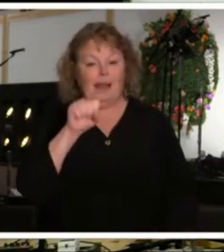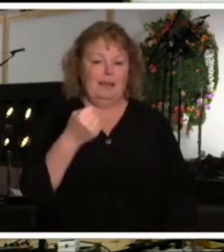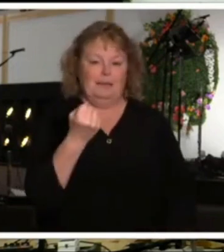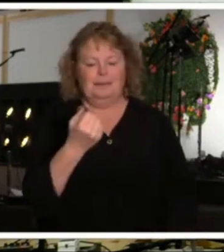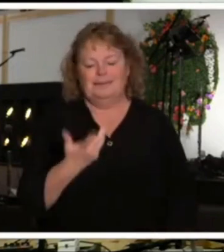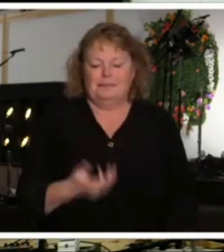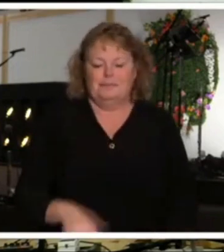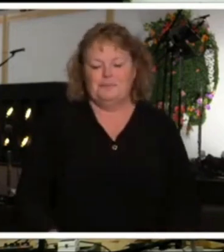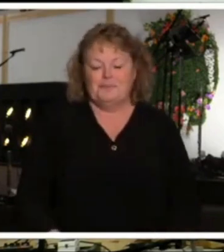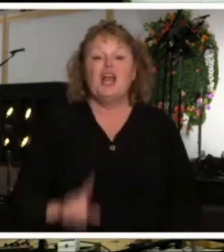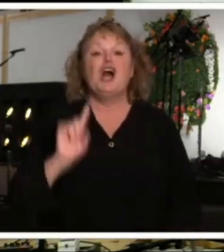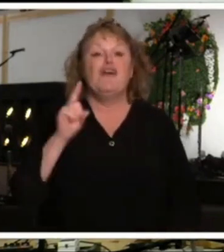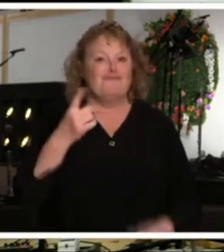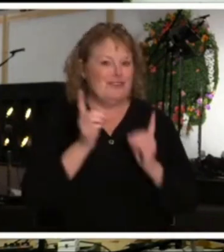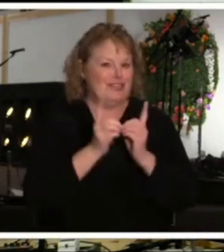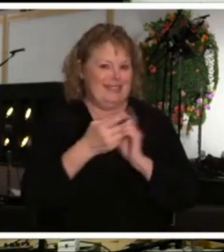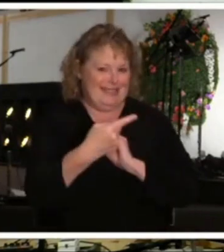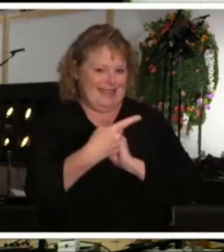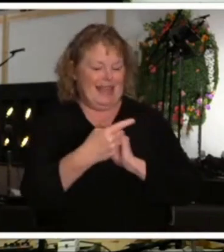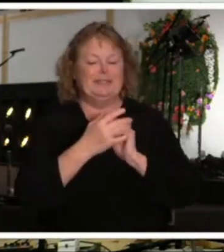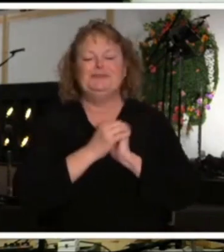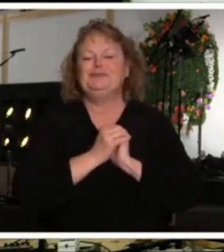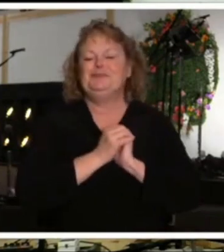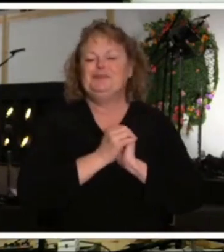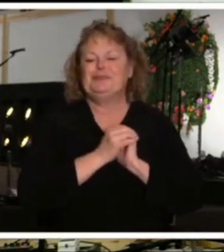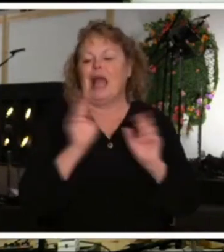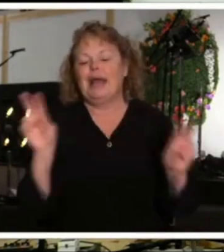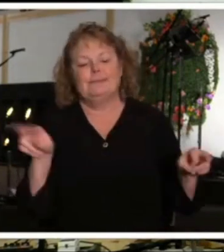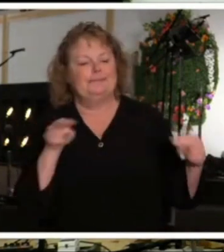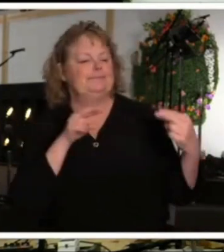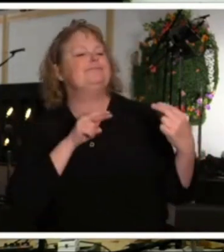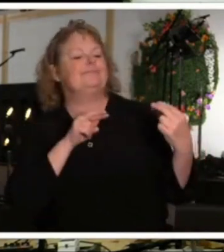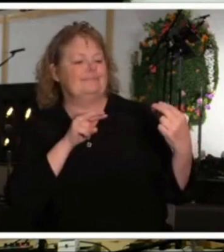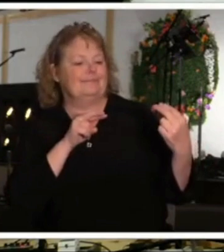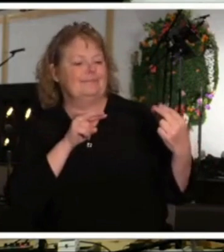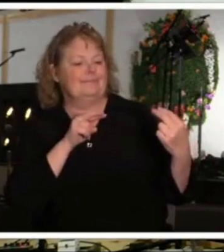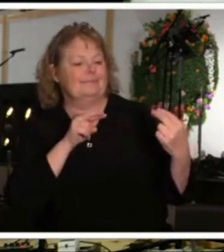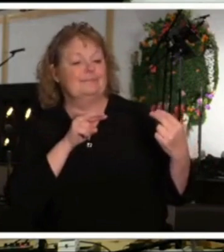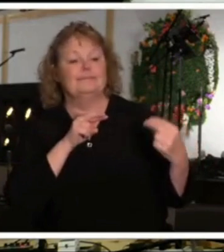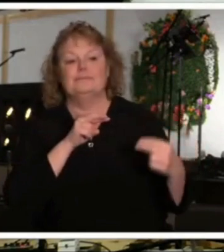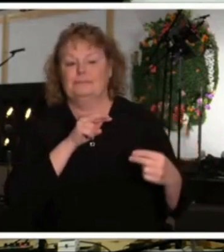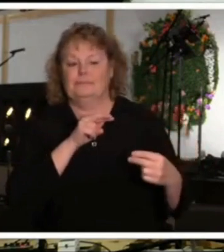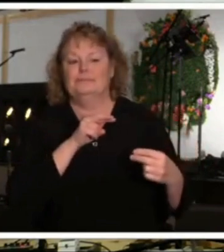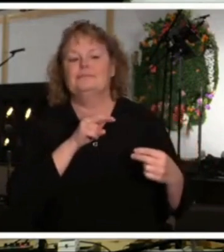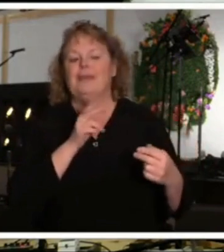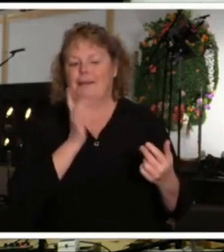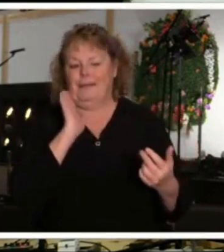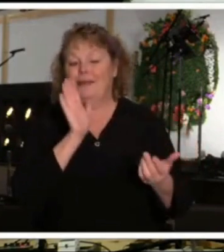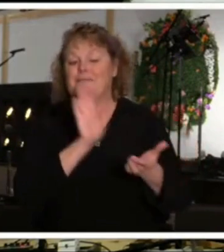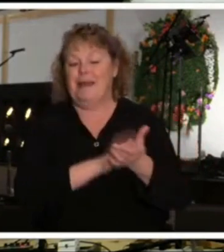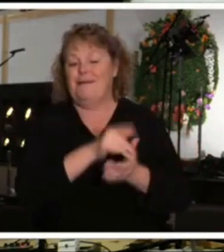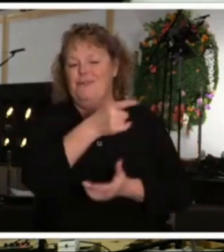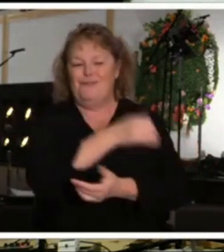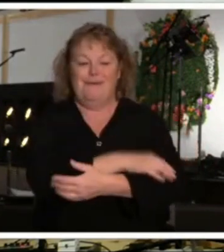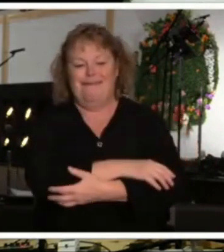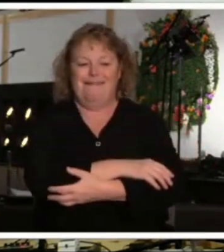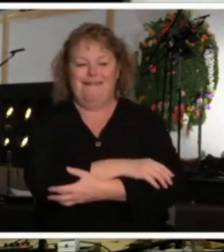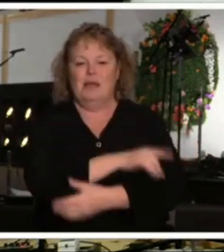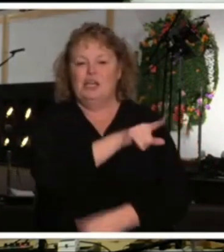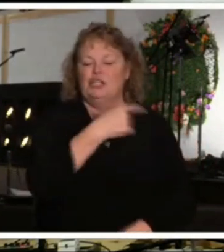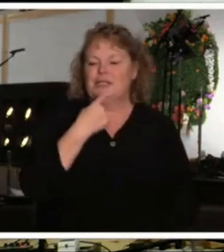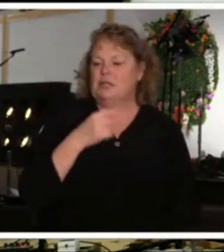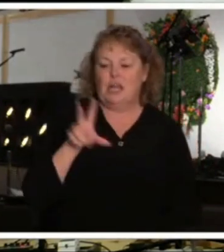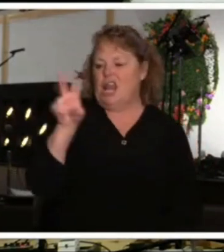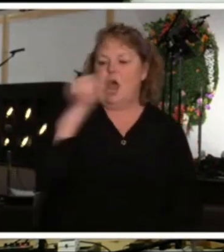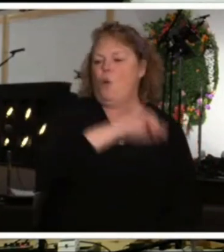We're sitting in this first date. On the first date, I looked at her. I said, you know, baby, I'm going to marry you. She said, no,